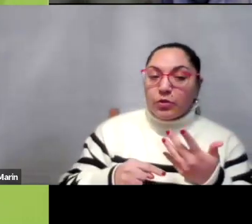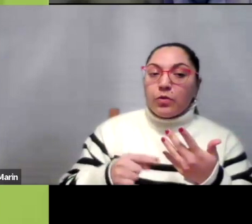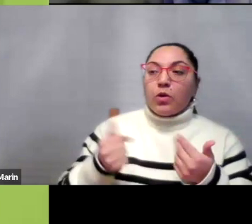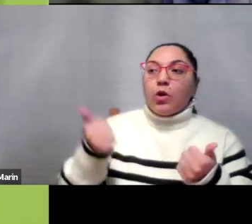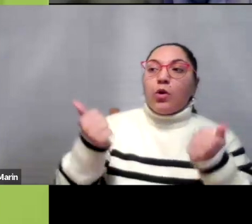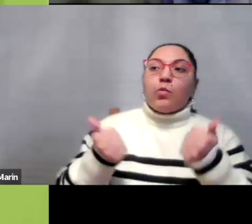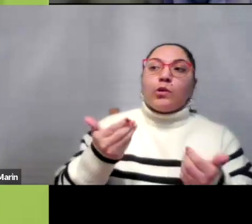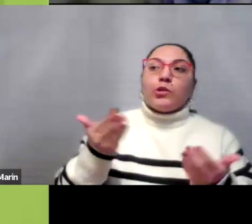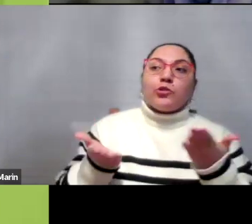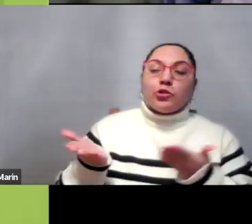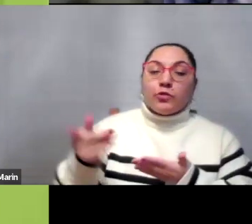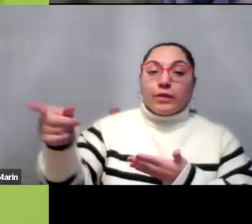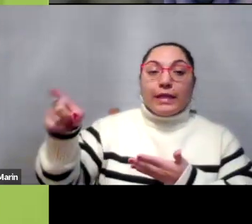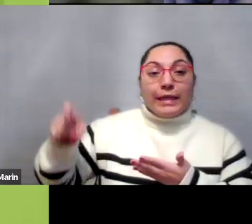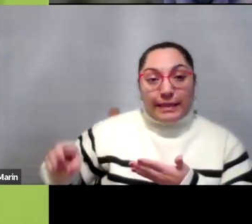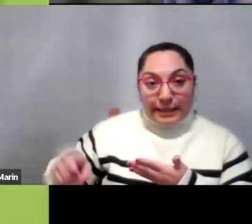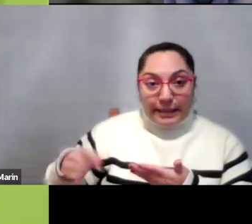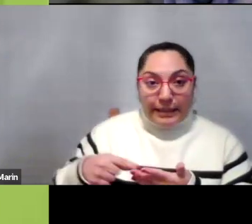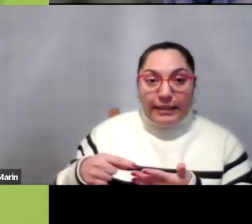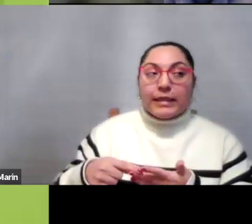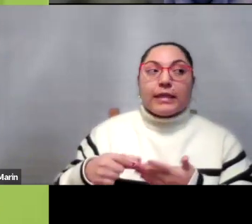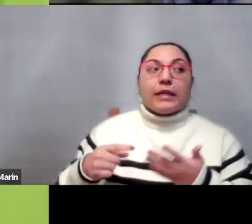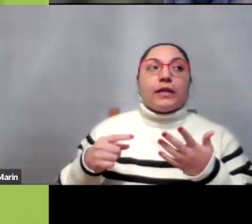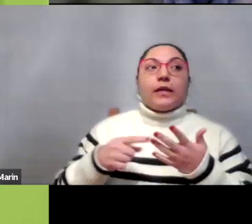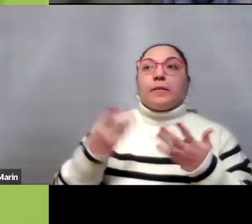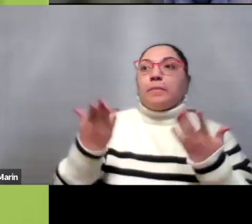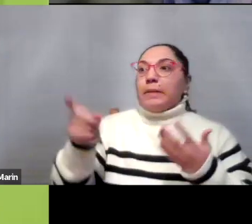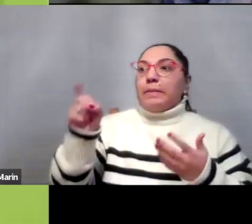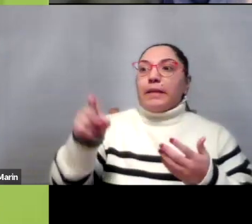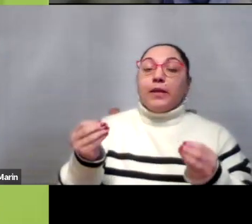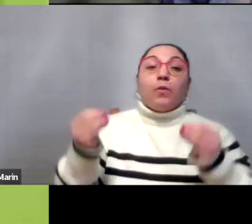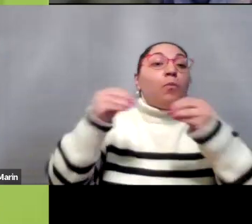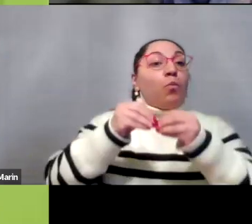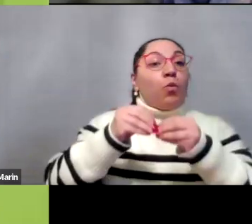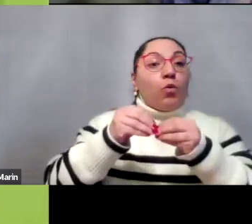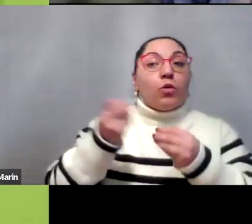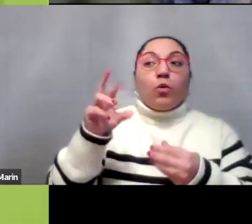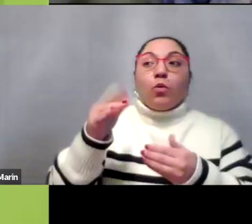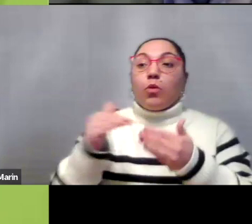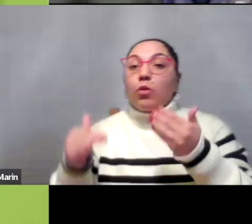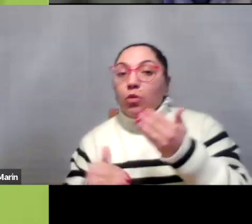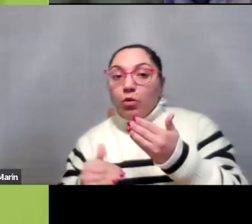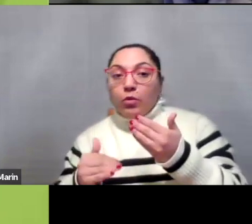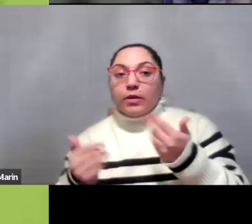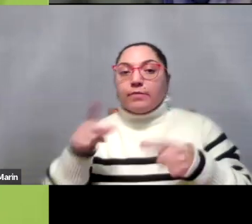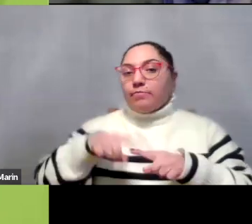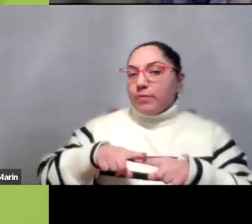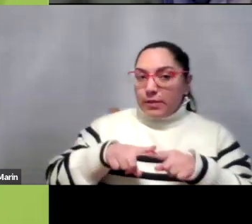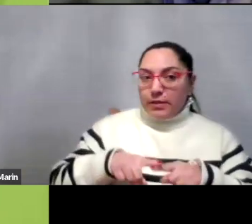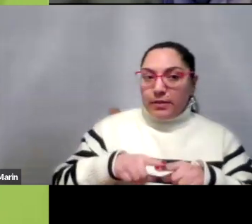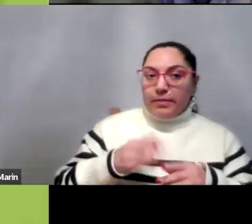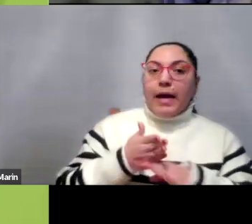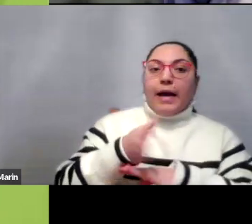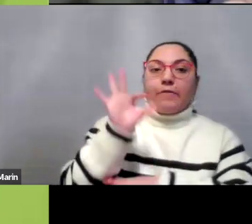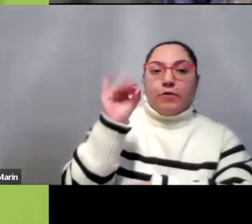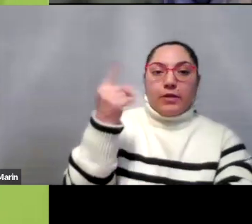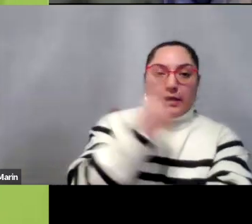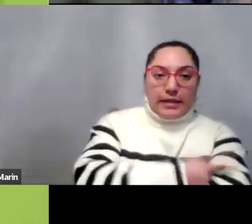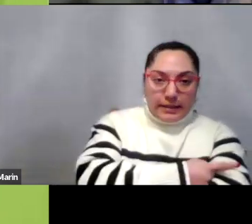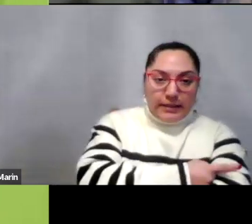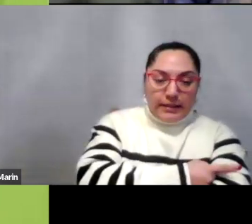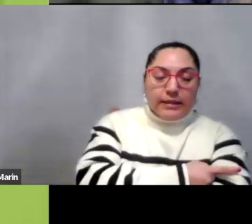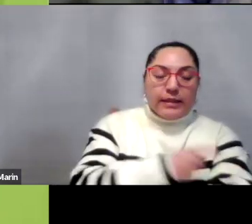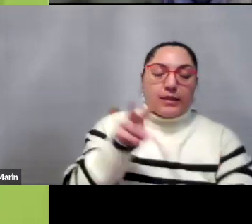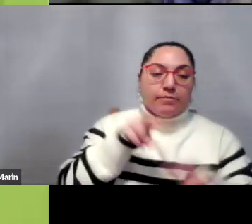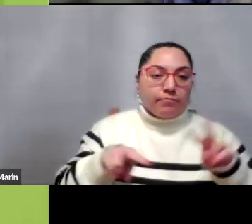will be best meet the child. Sometimes the children may need higher level of care. Sometimes they need lower level of care. I can submit community